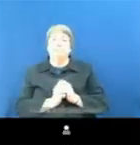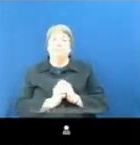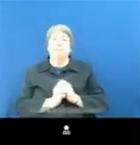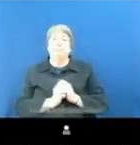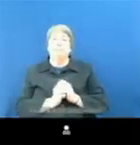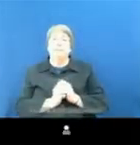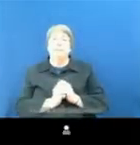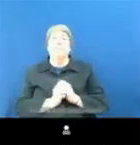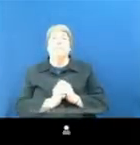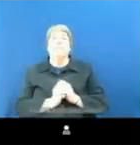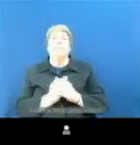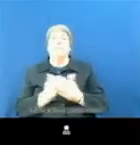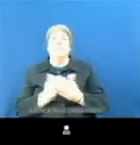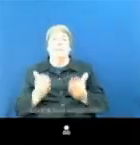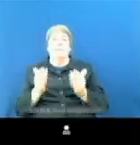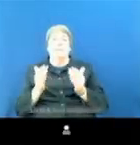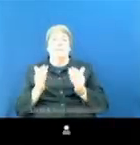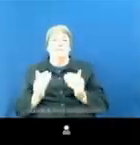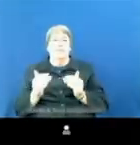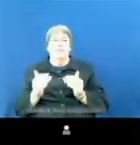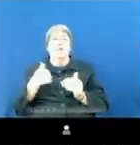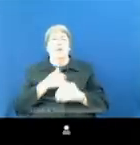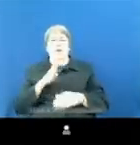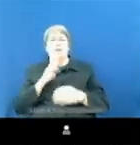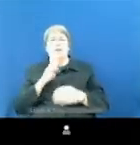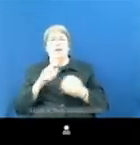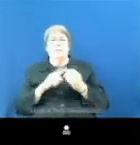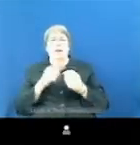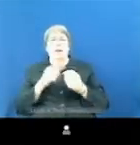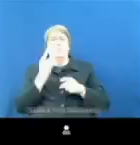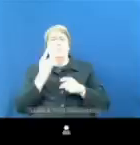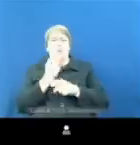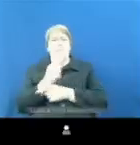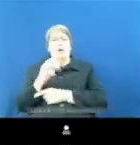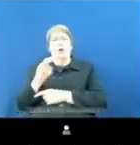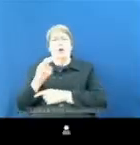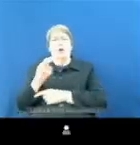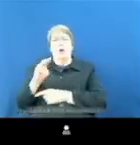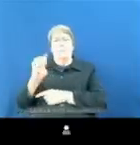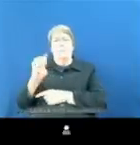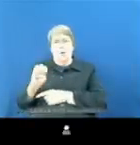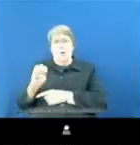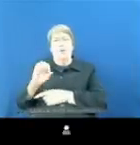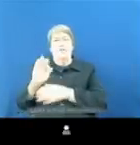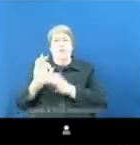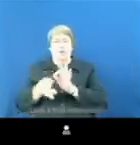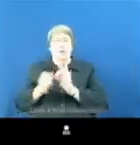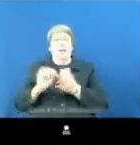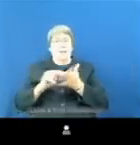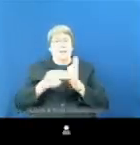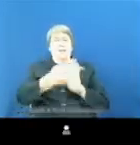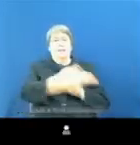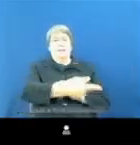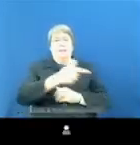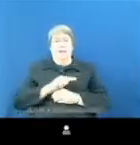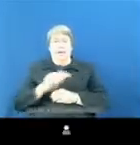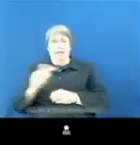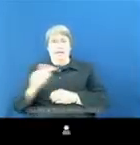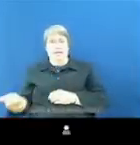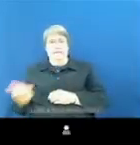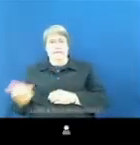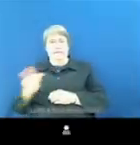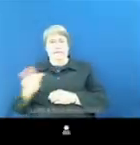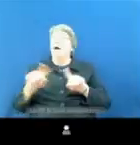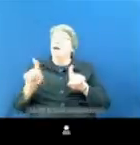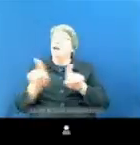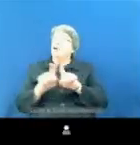We already, proper modes of interpreting that I mentioned was consecutive interpreting, but there are also times when